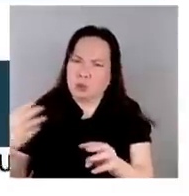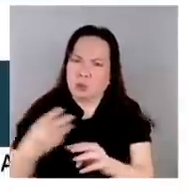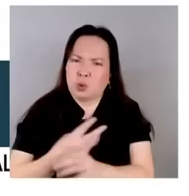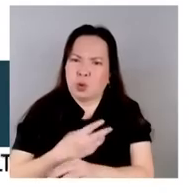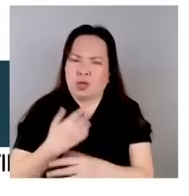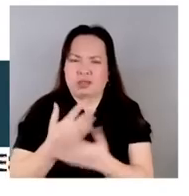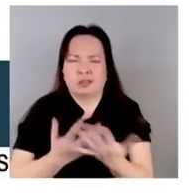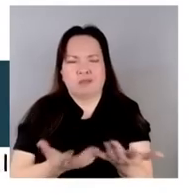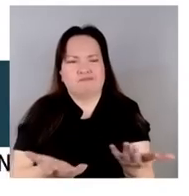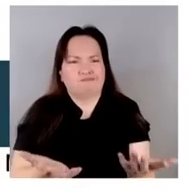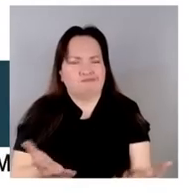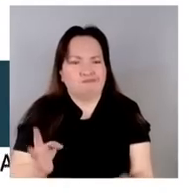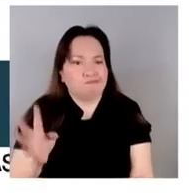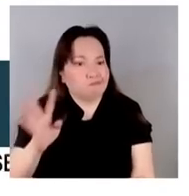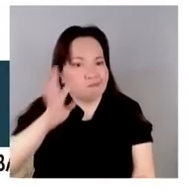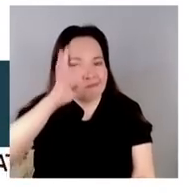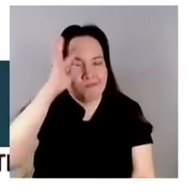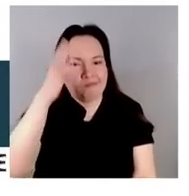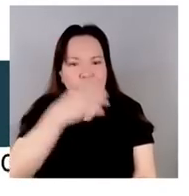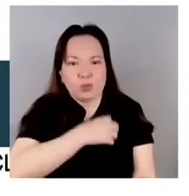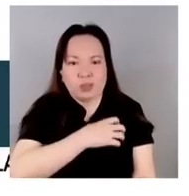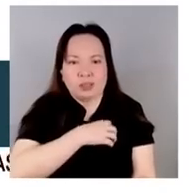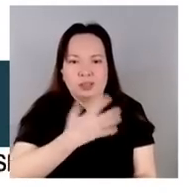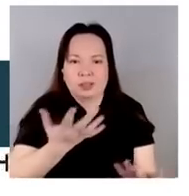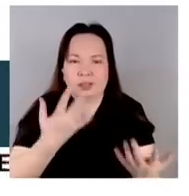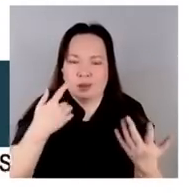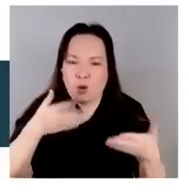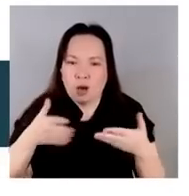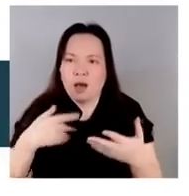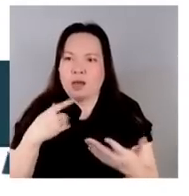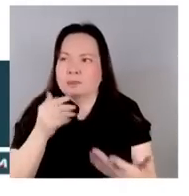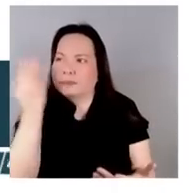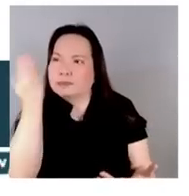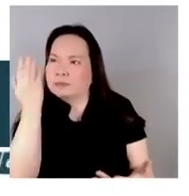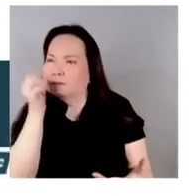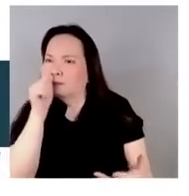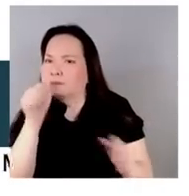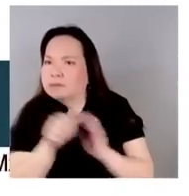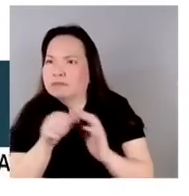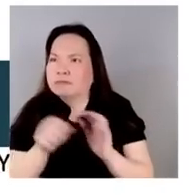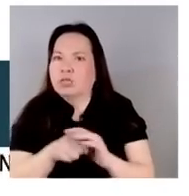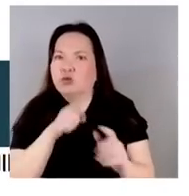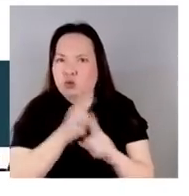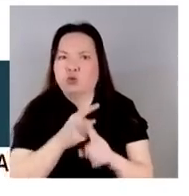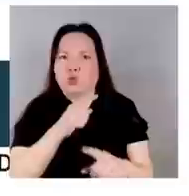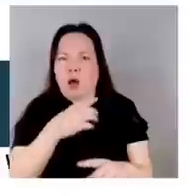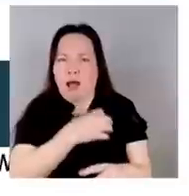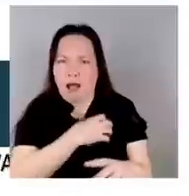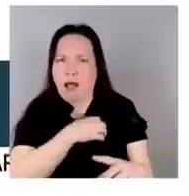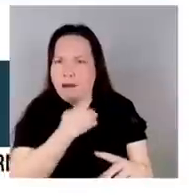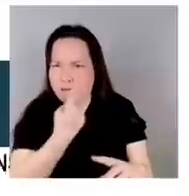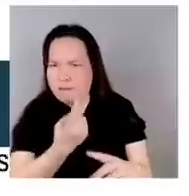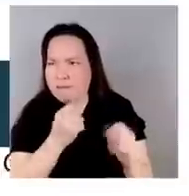work that has really been designed to cover up the involvement of the police in these killings. Then, you